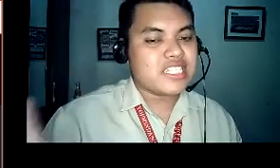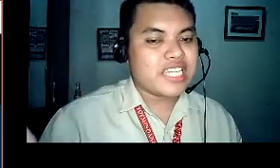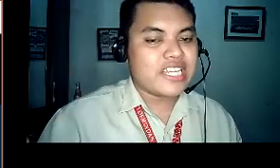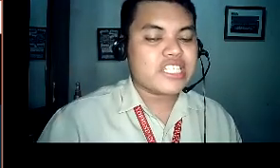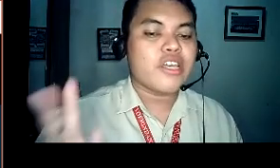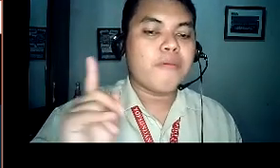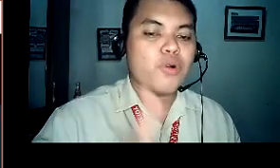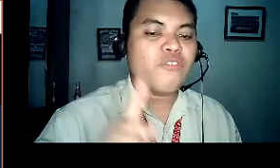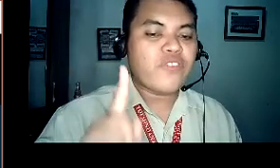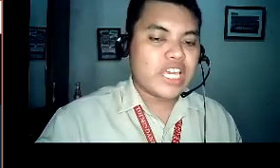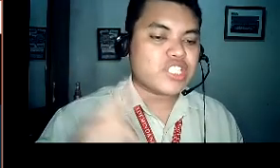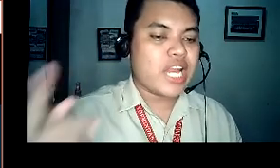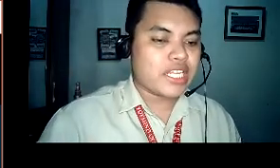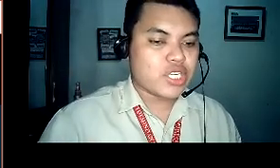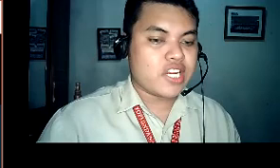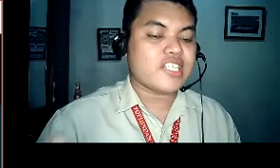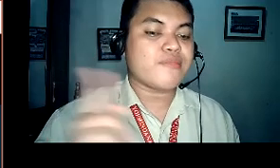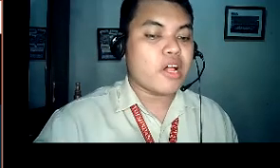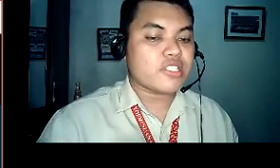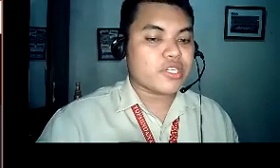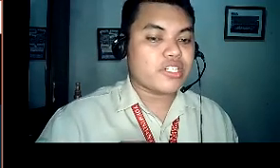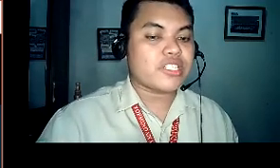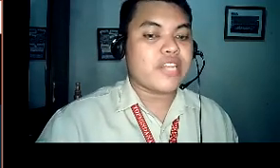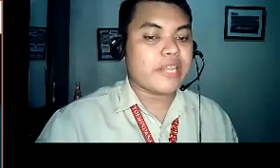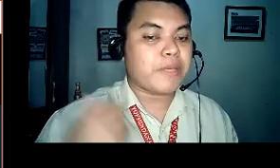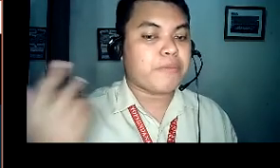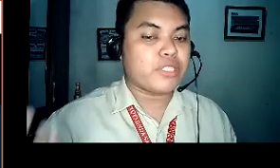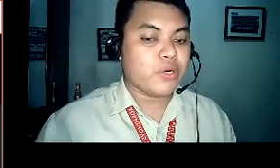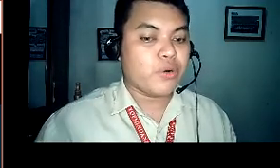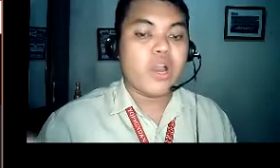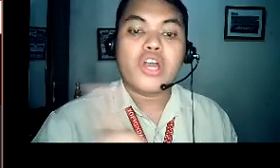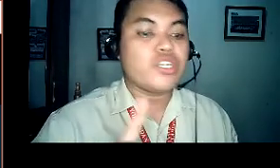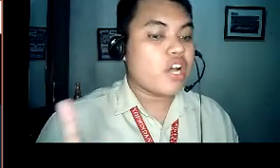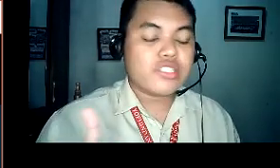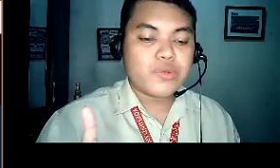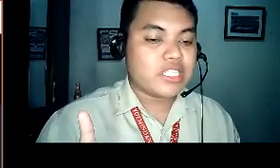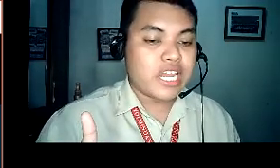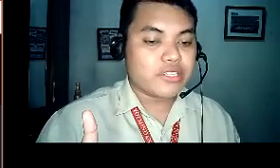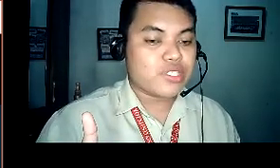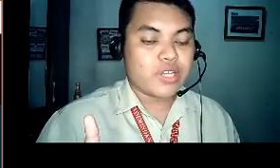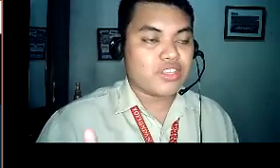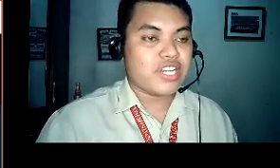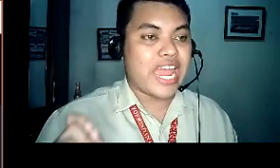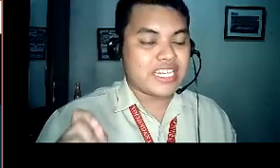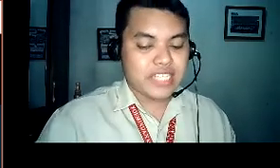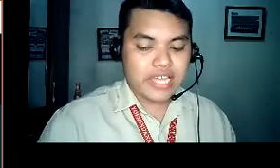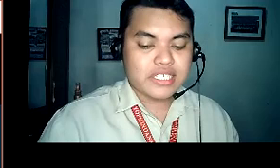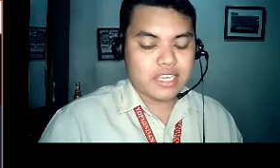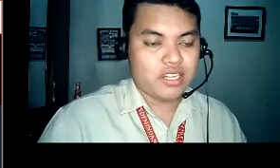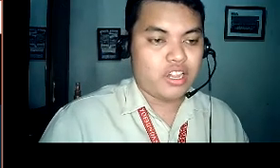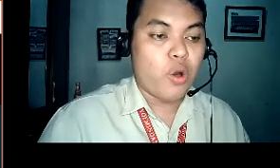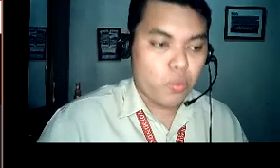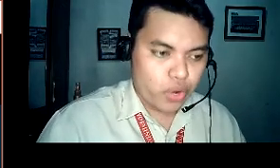this instance, move each letter in a small circle to let people know not to read the letters together as